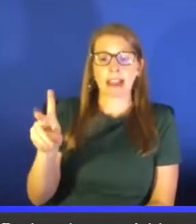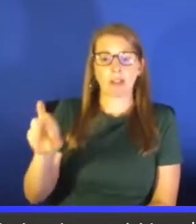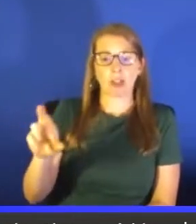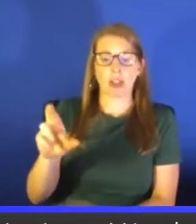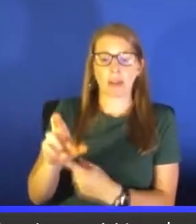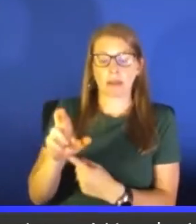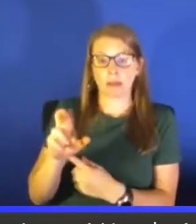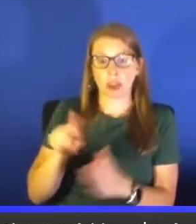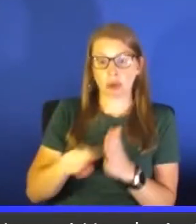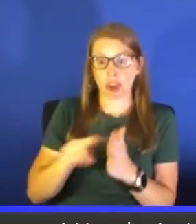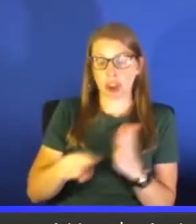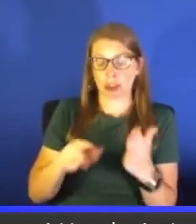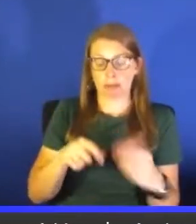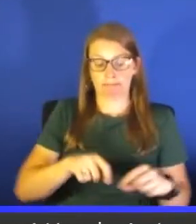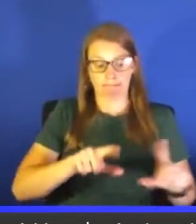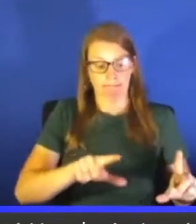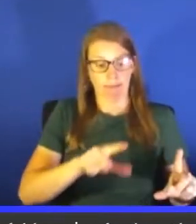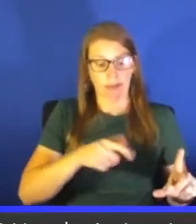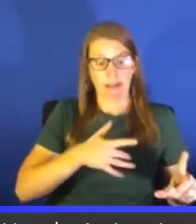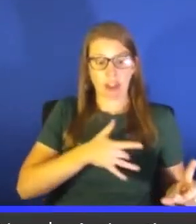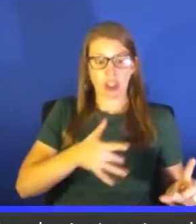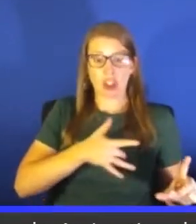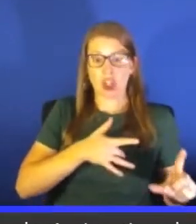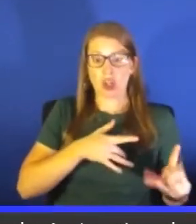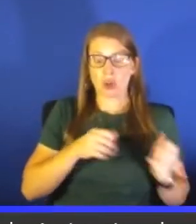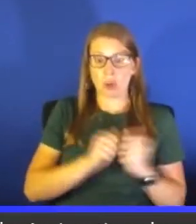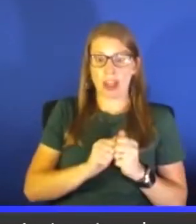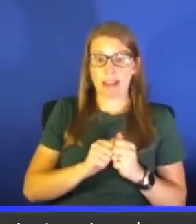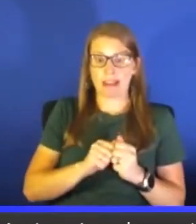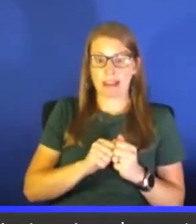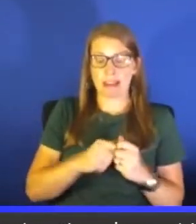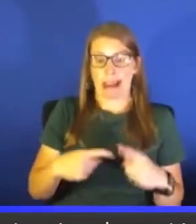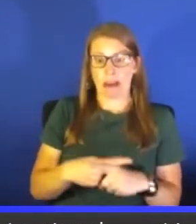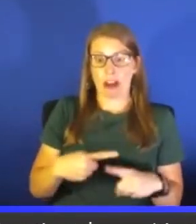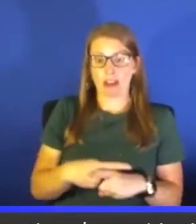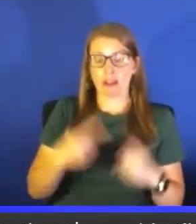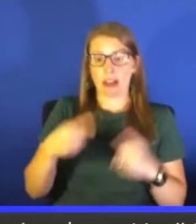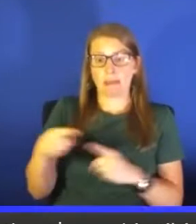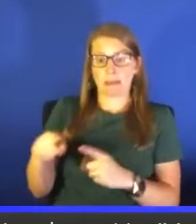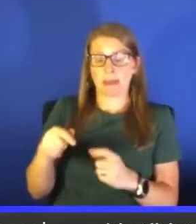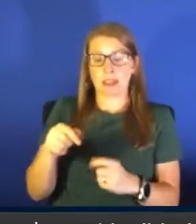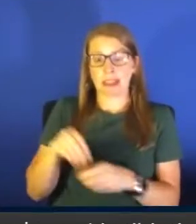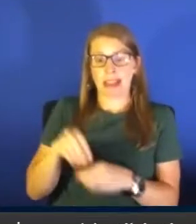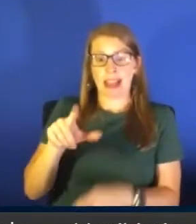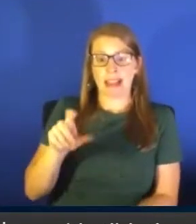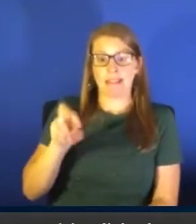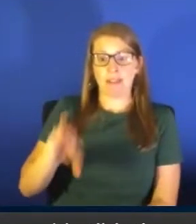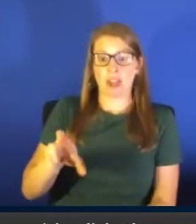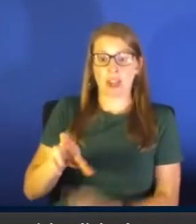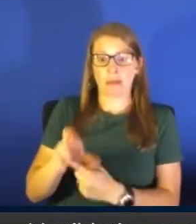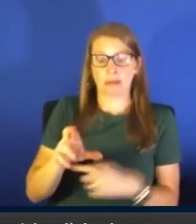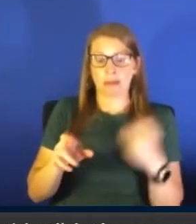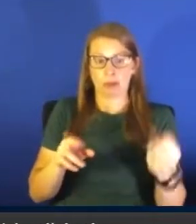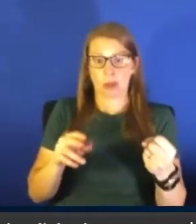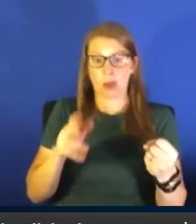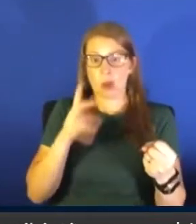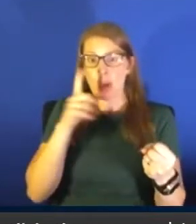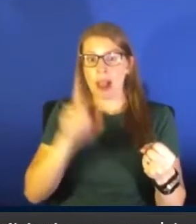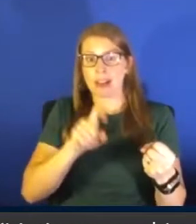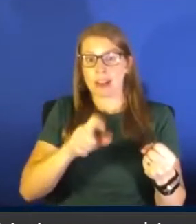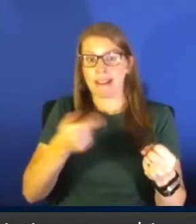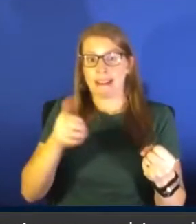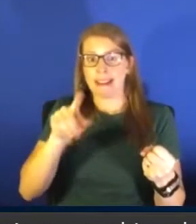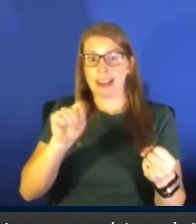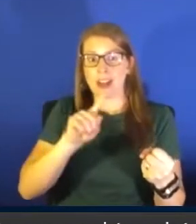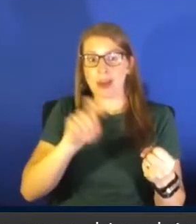I myself am more concerned about some of the interactions within the liver that we're seeing. All right. We're going to ask you some more gut questions in a moment. I'm